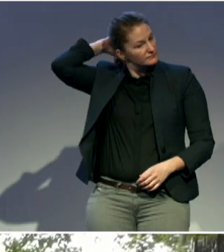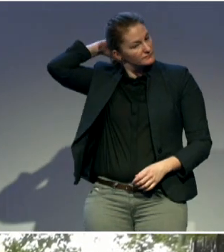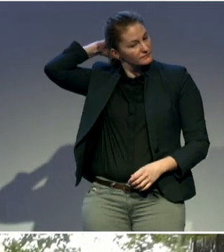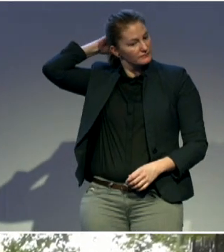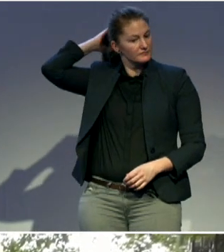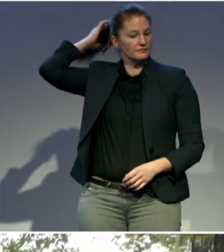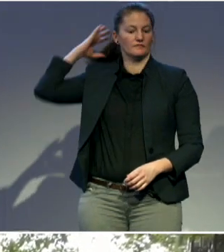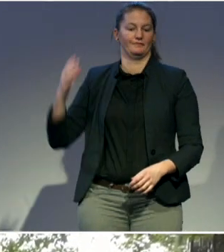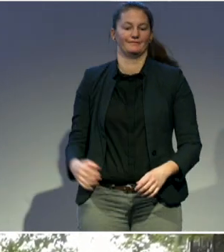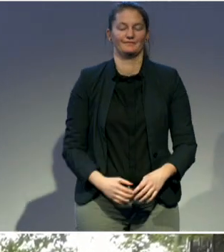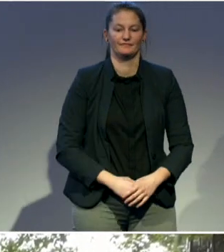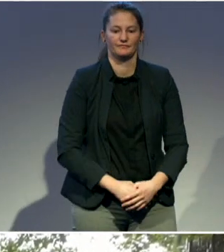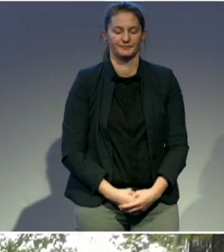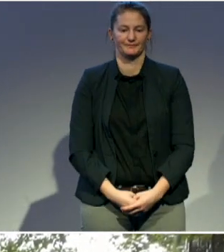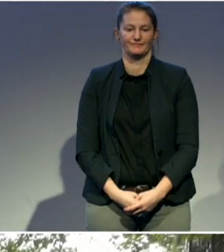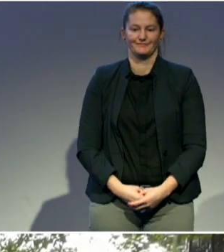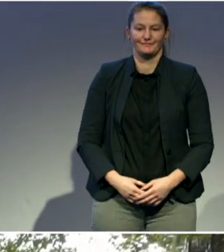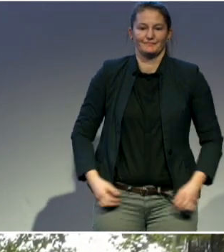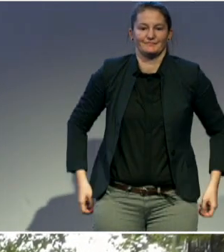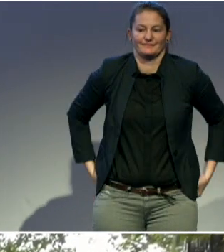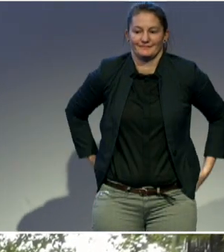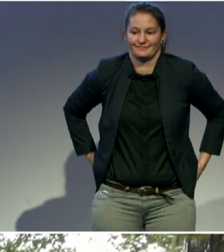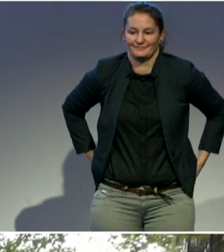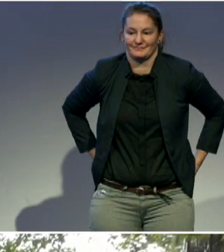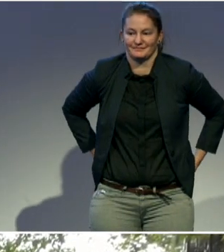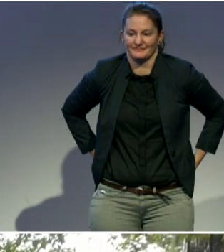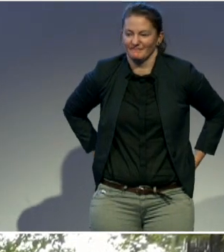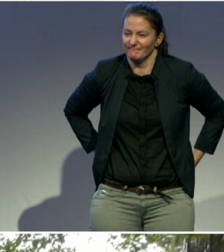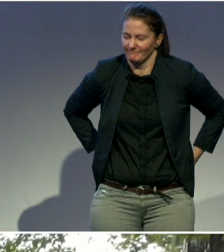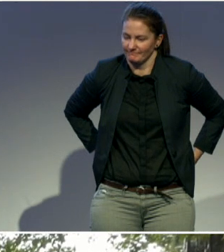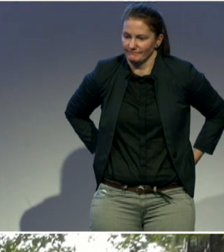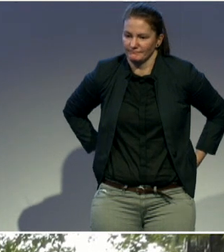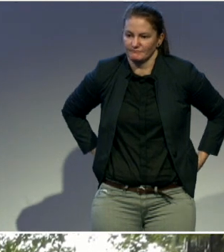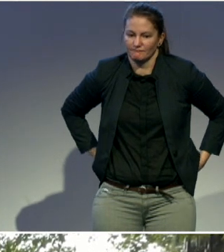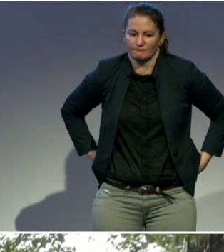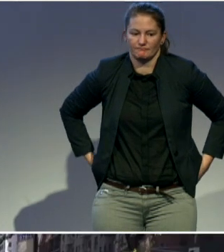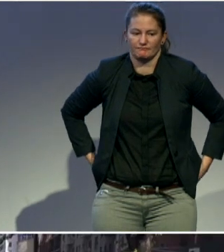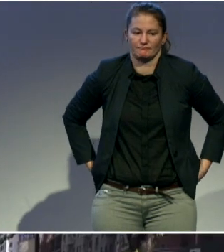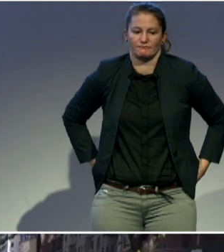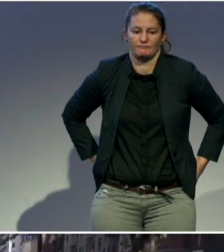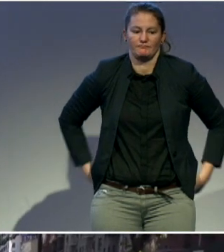rights, and all issues that affect disabled New Yorkers.